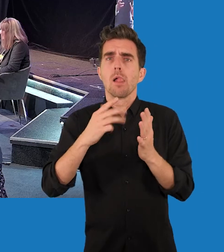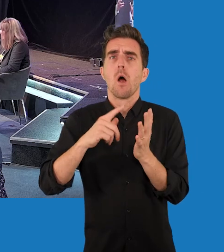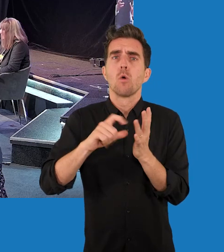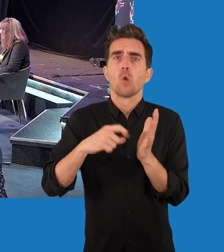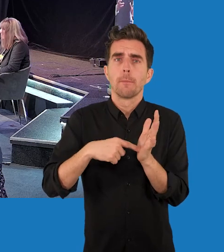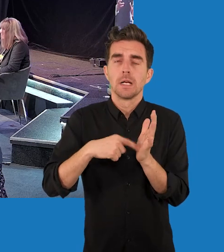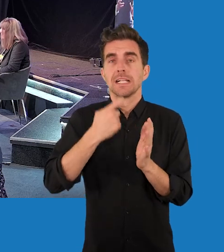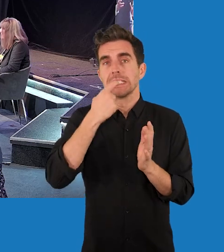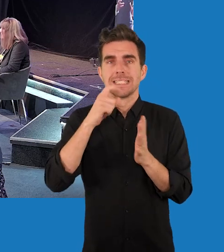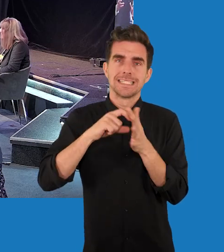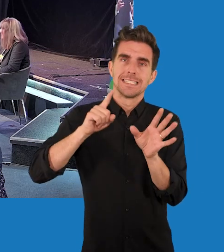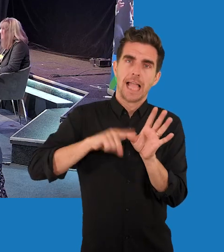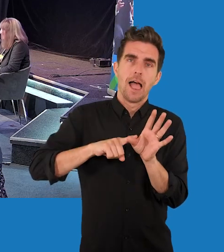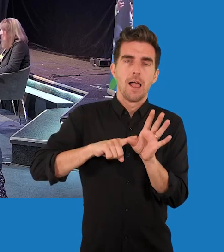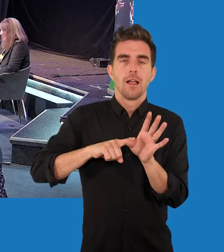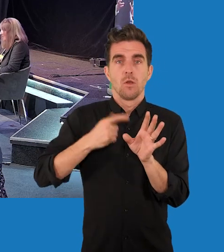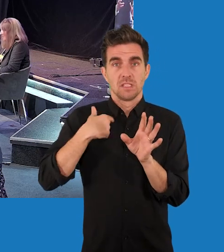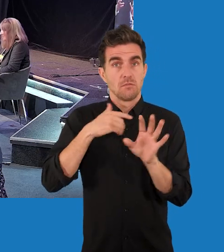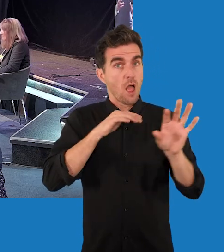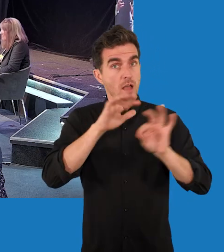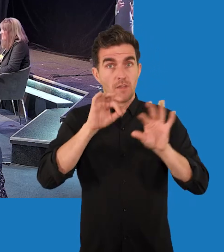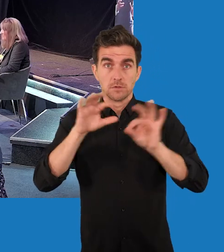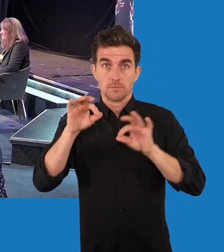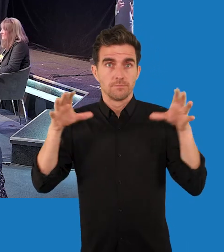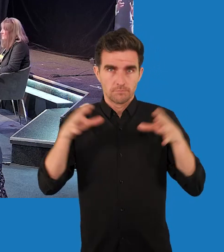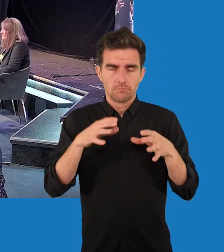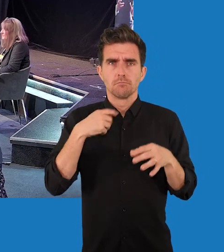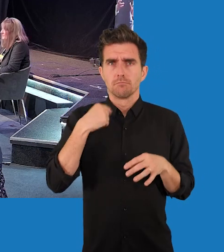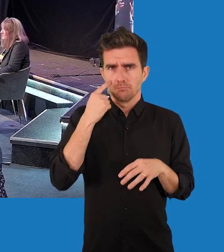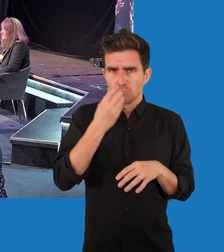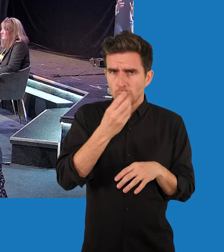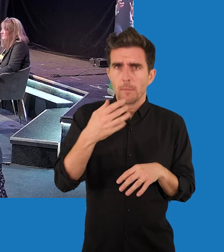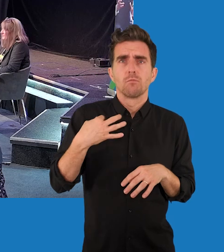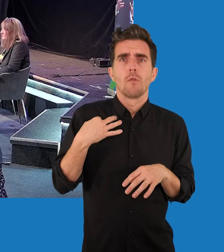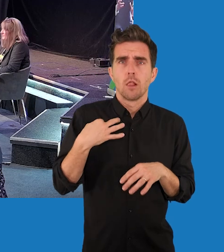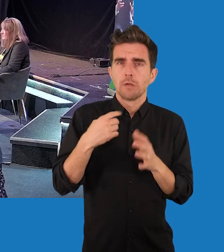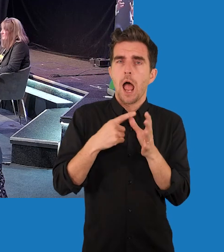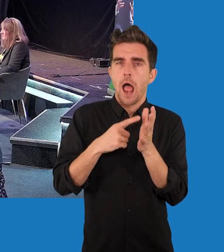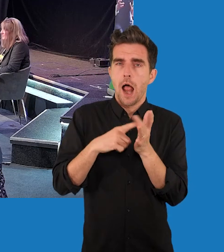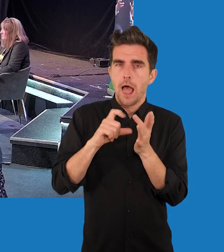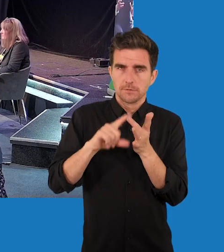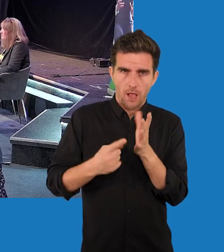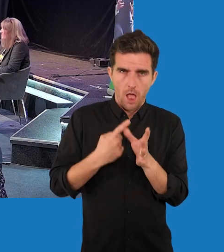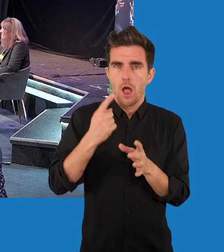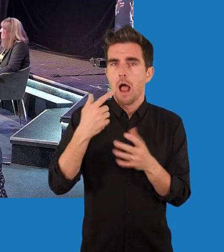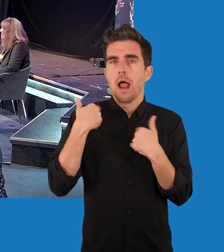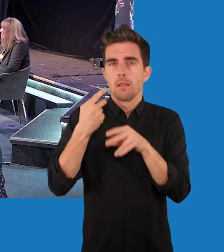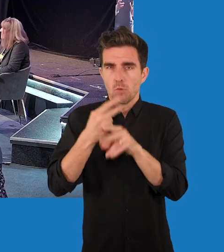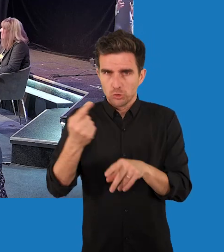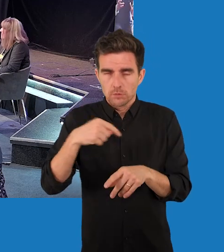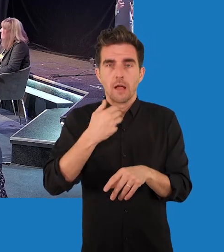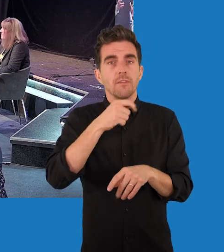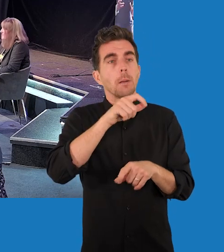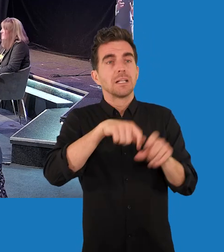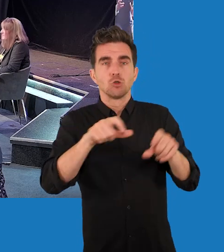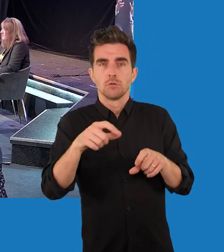of October, we have Dental Day, which is basically inviting our stakeholders. I believe some of you, voluntary sector, Alyssa's